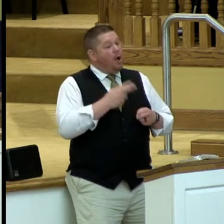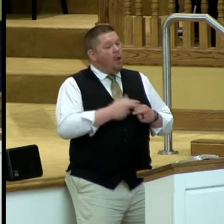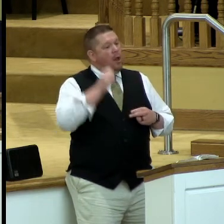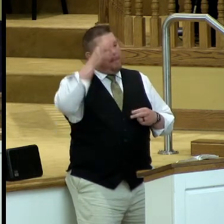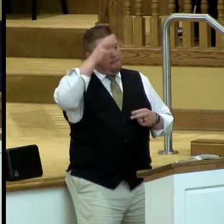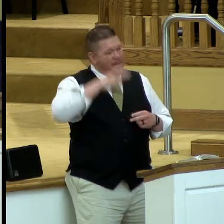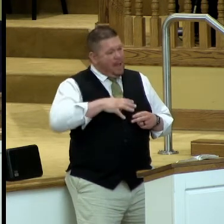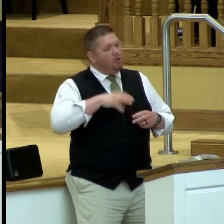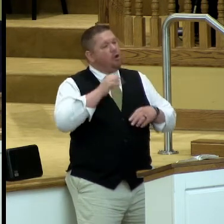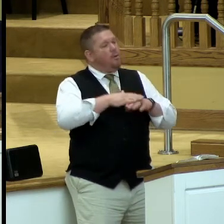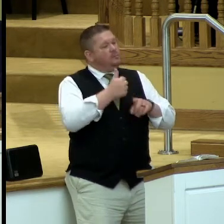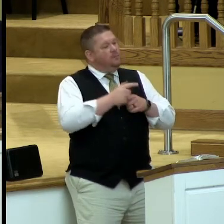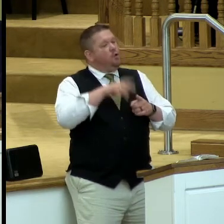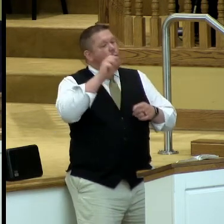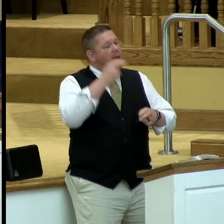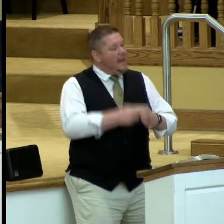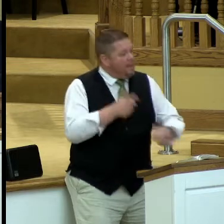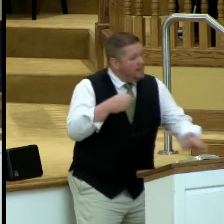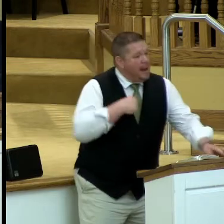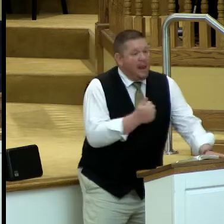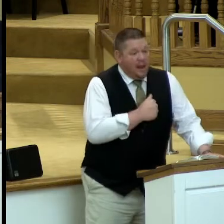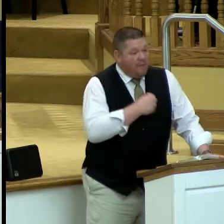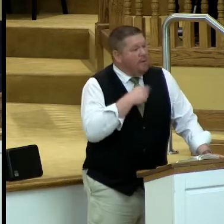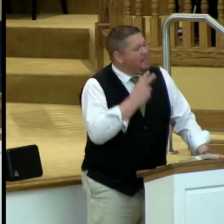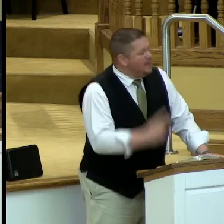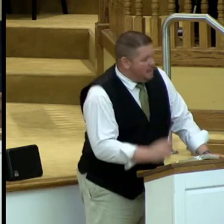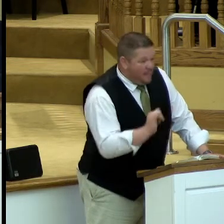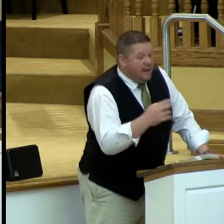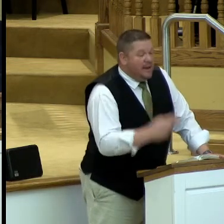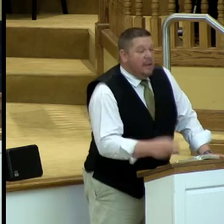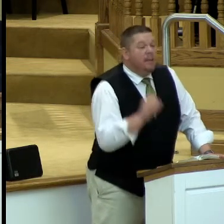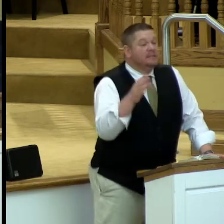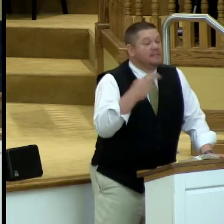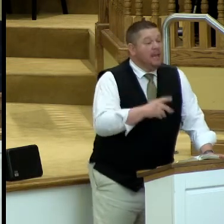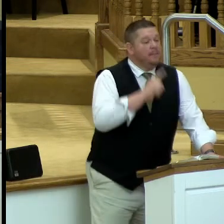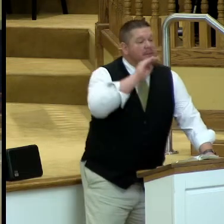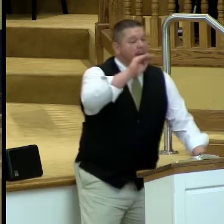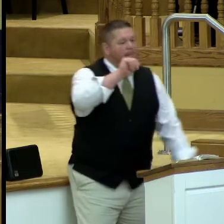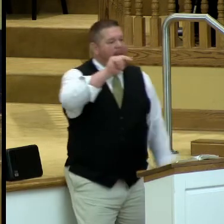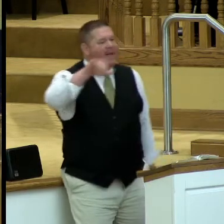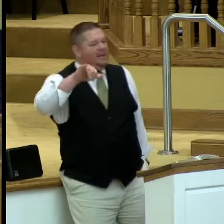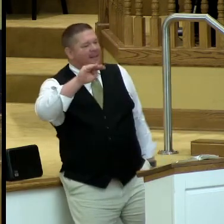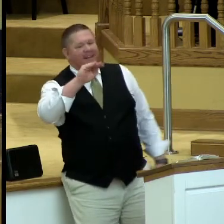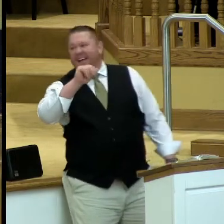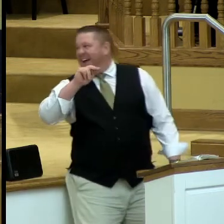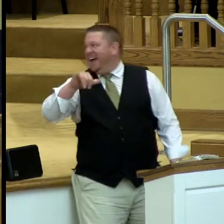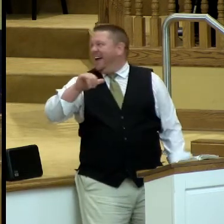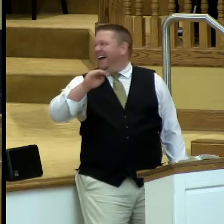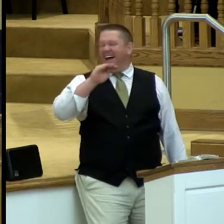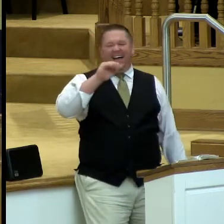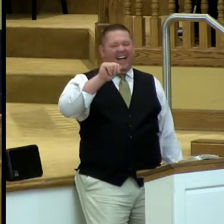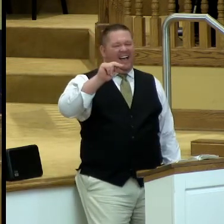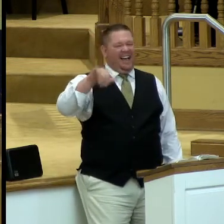a man took it upon himself to rename him, and I love it, and I'm keeping it. So his name is Manny.